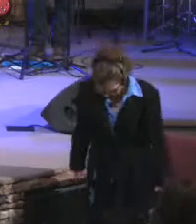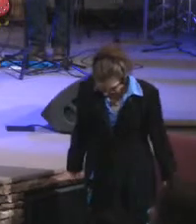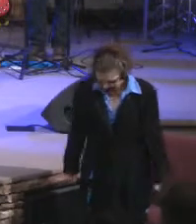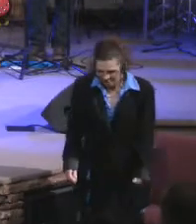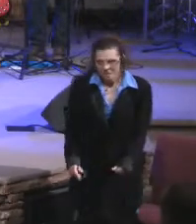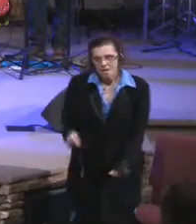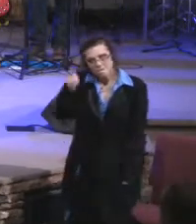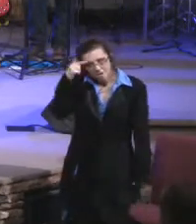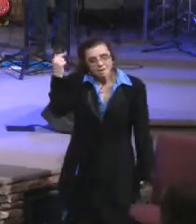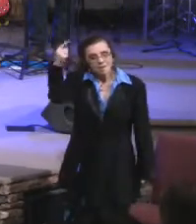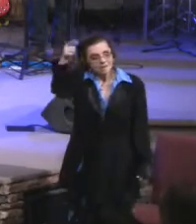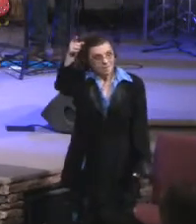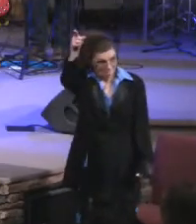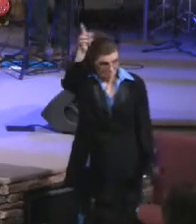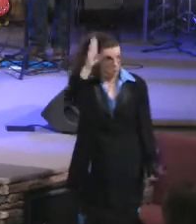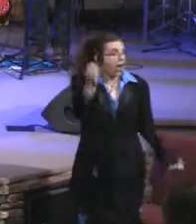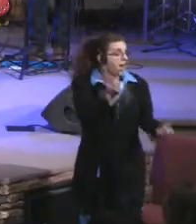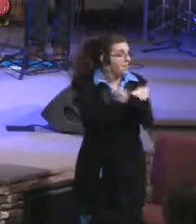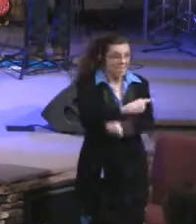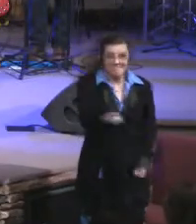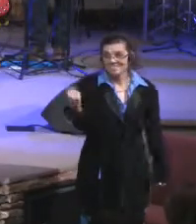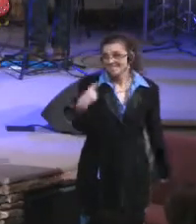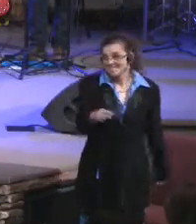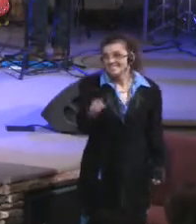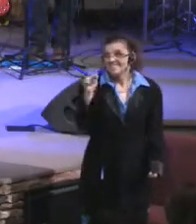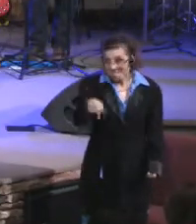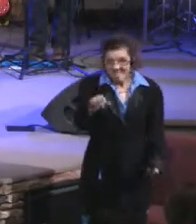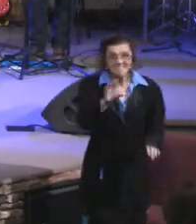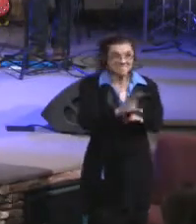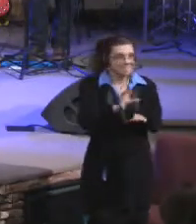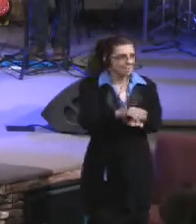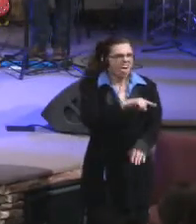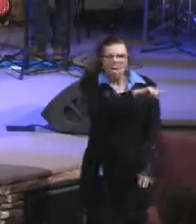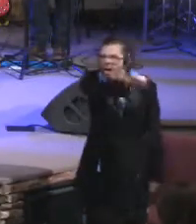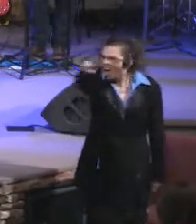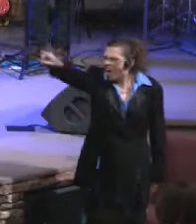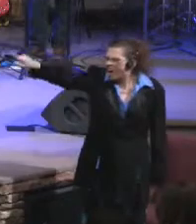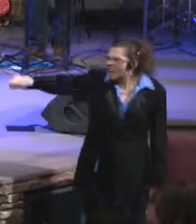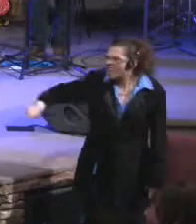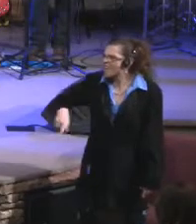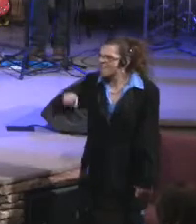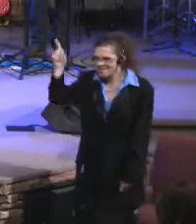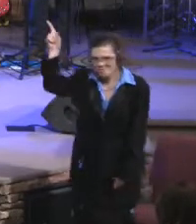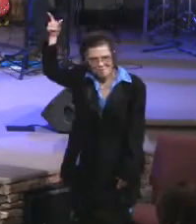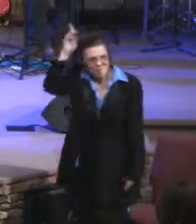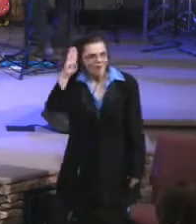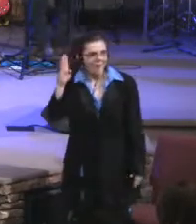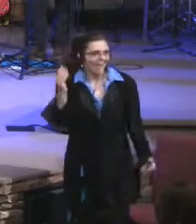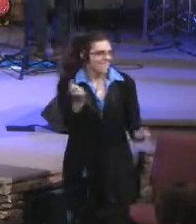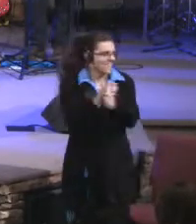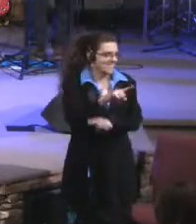Because God loves us. I'm telling you, I know God loves Poyen. He loves every person in here. And